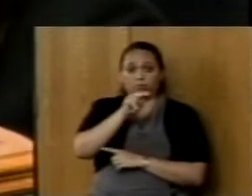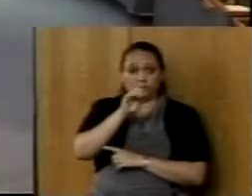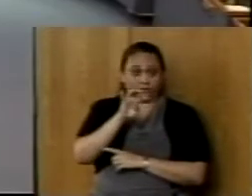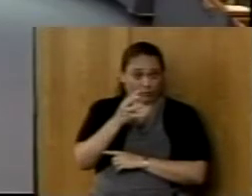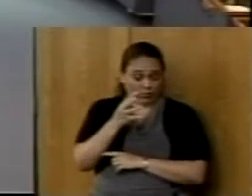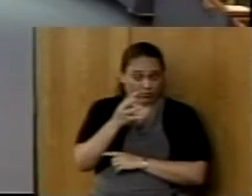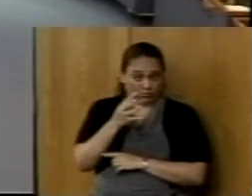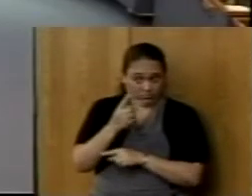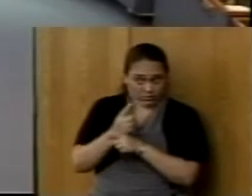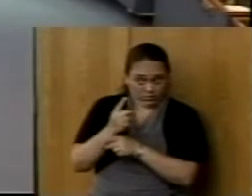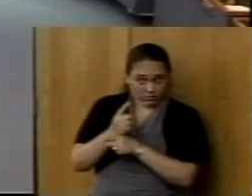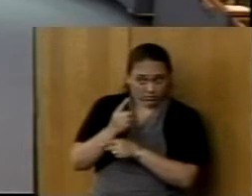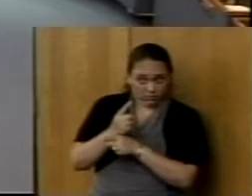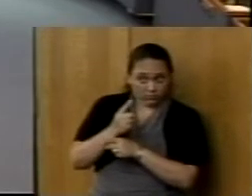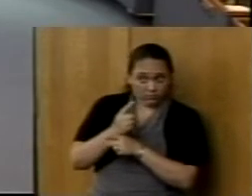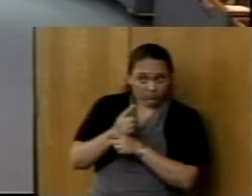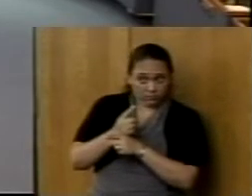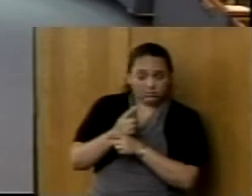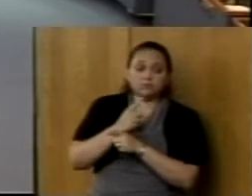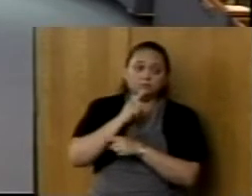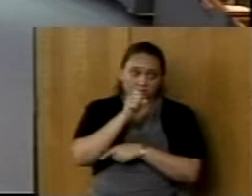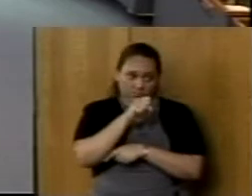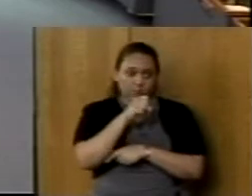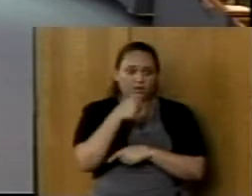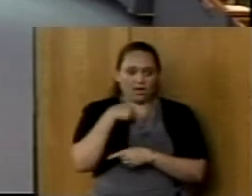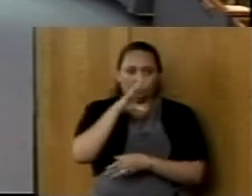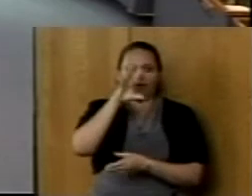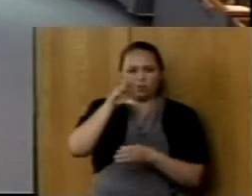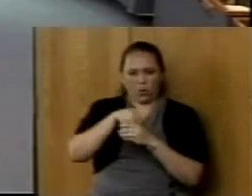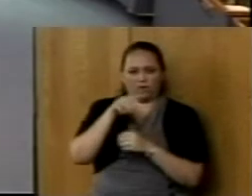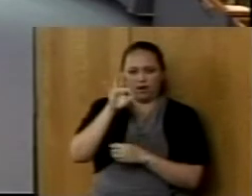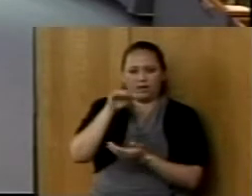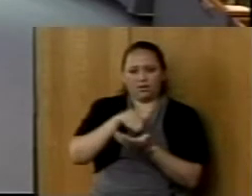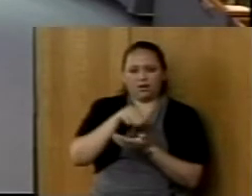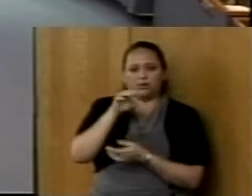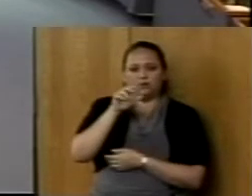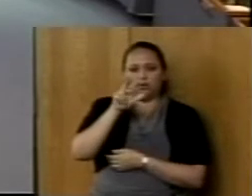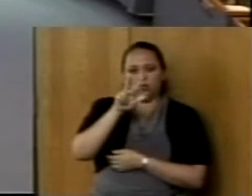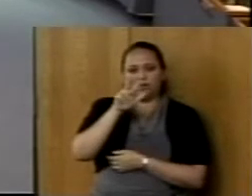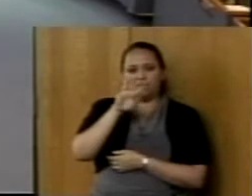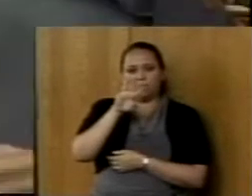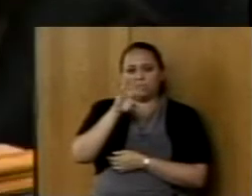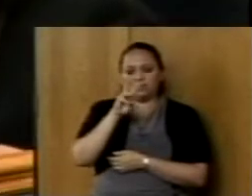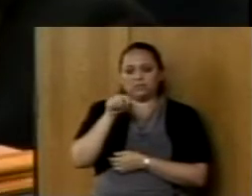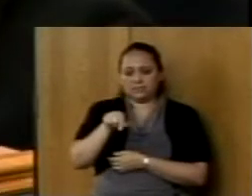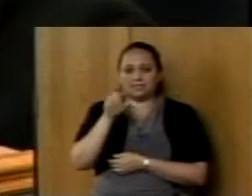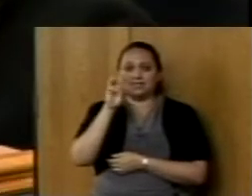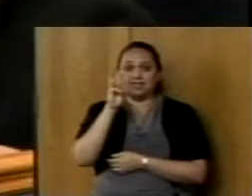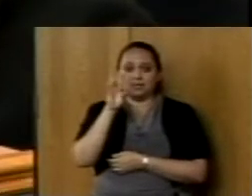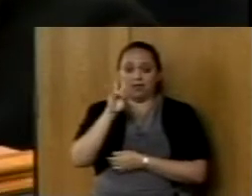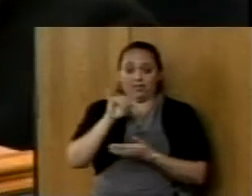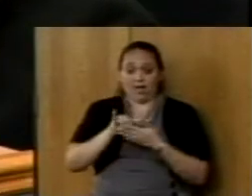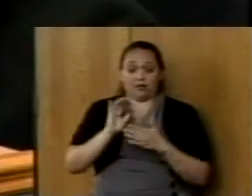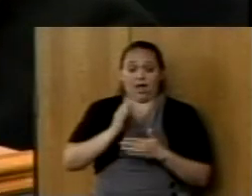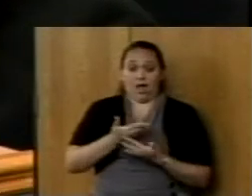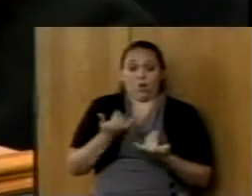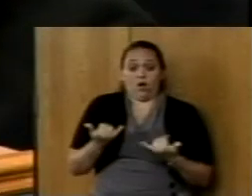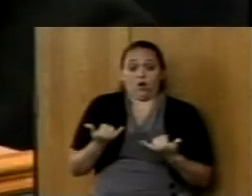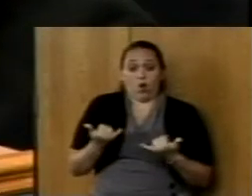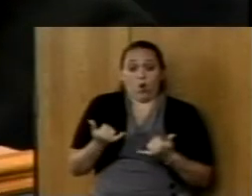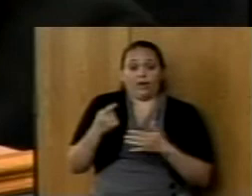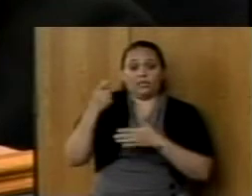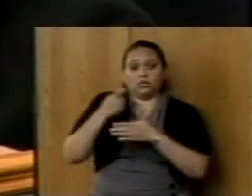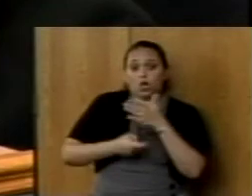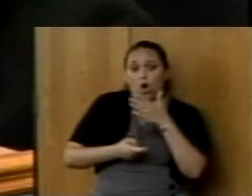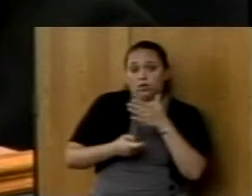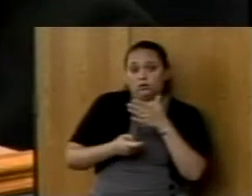that what you're looking at? That has a total of $9,346.67? Yes, ma'am. Have you noticed that's our current